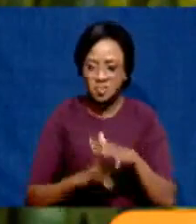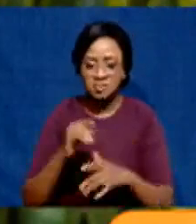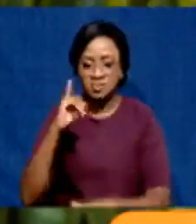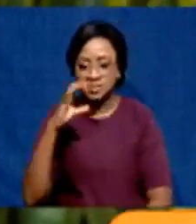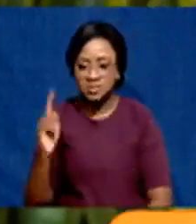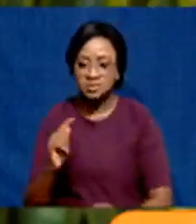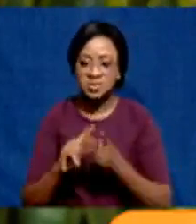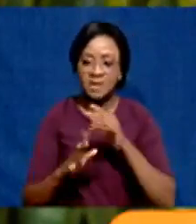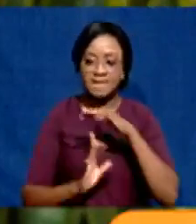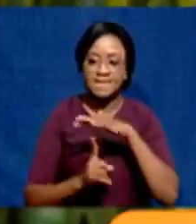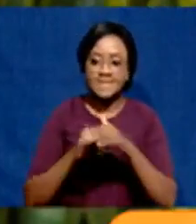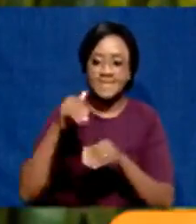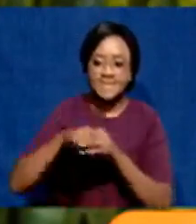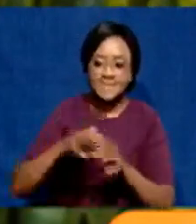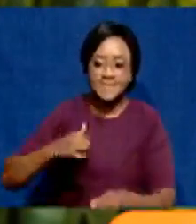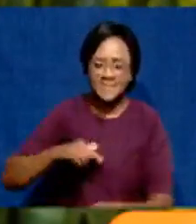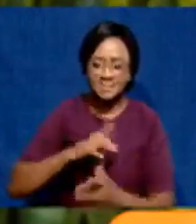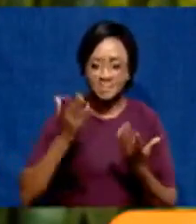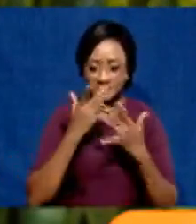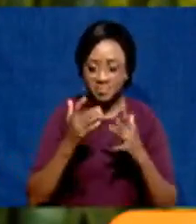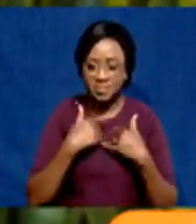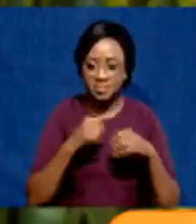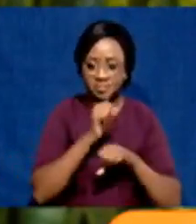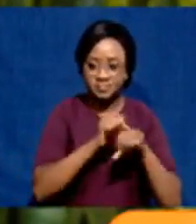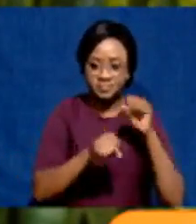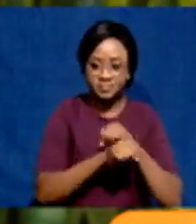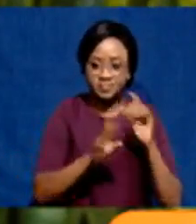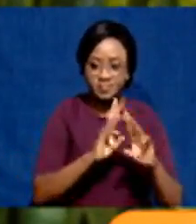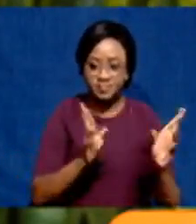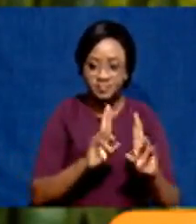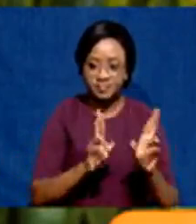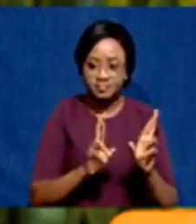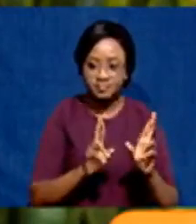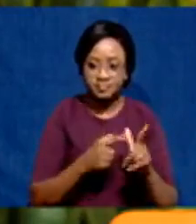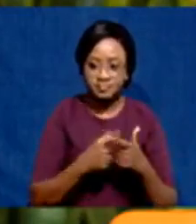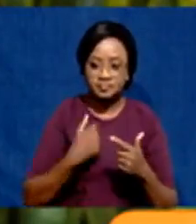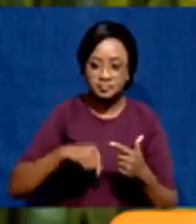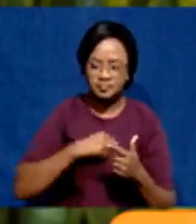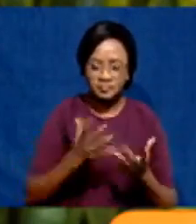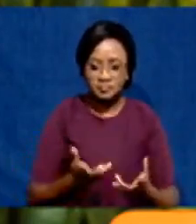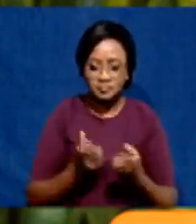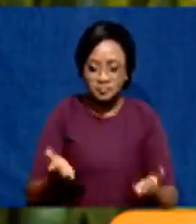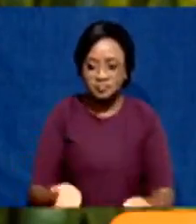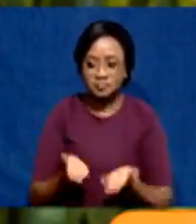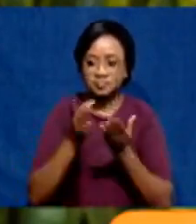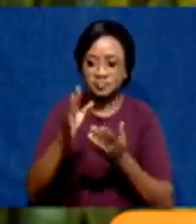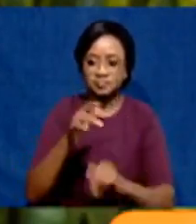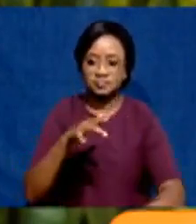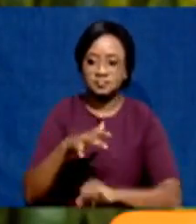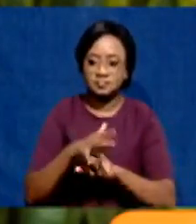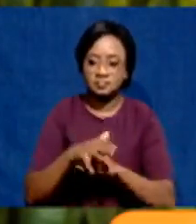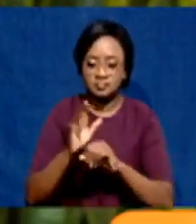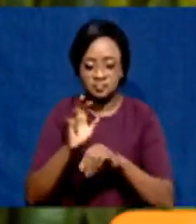ICT, we already have structures, yeah? Let's increase their capacity to